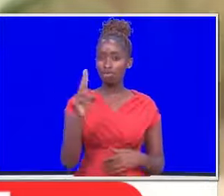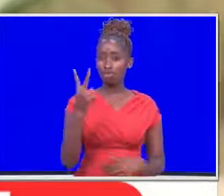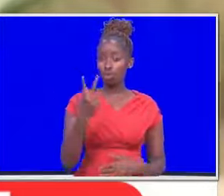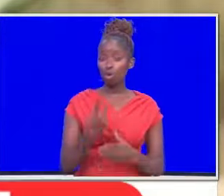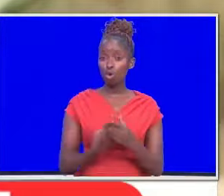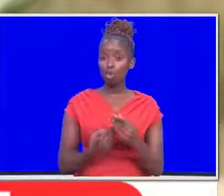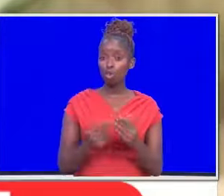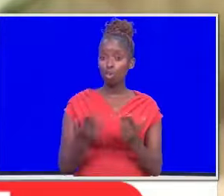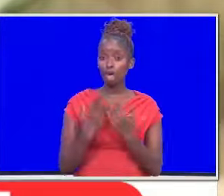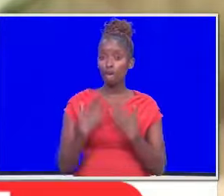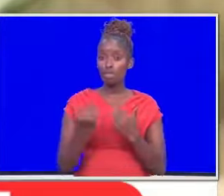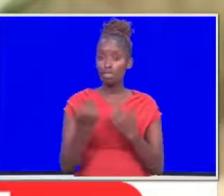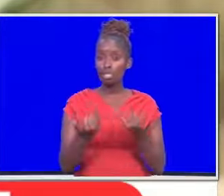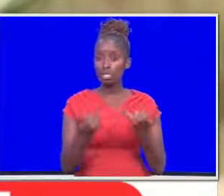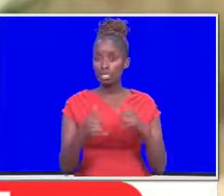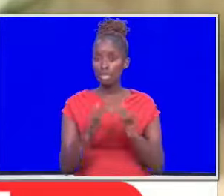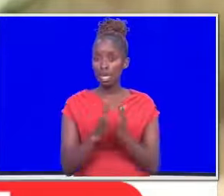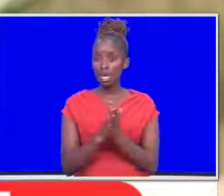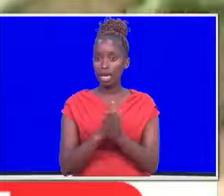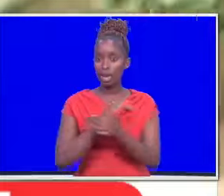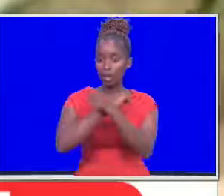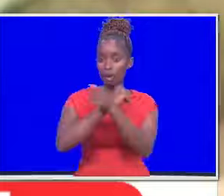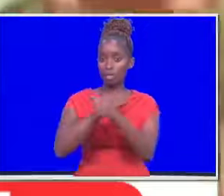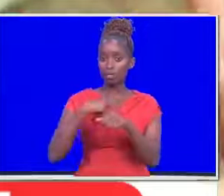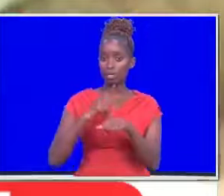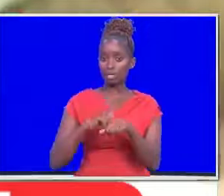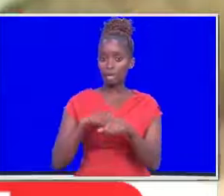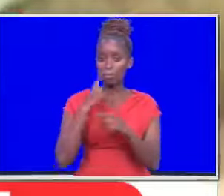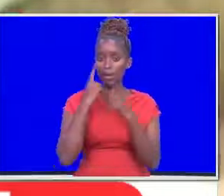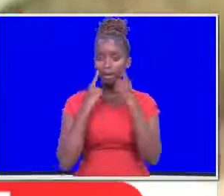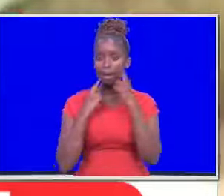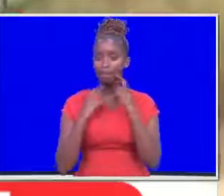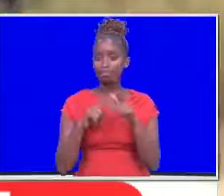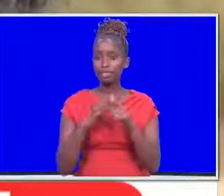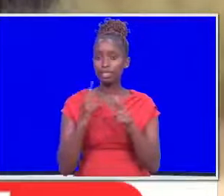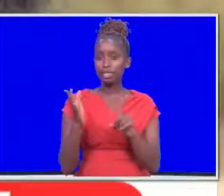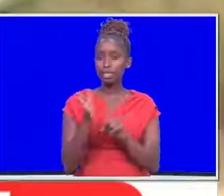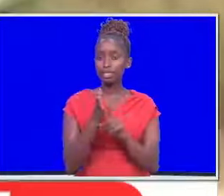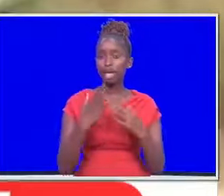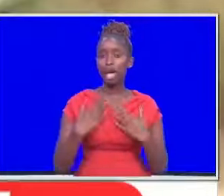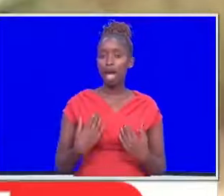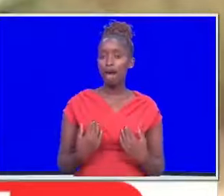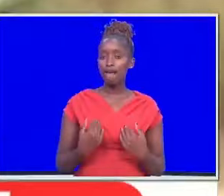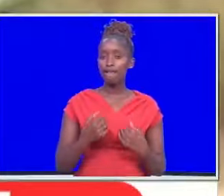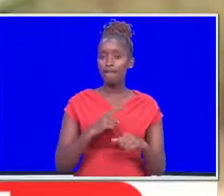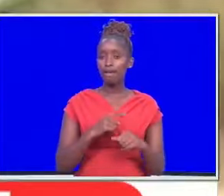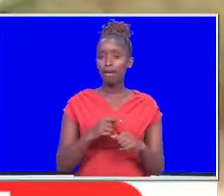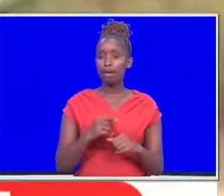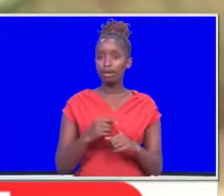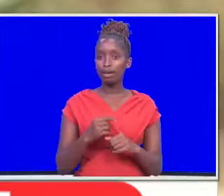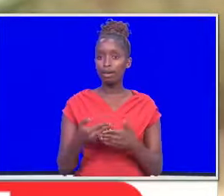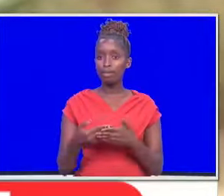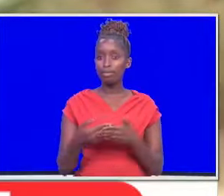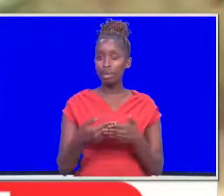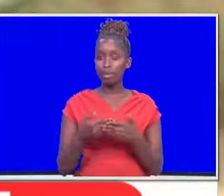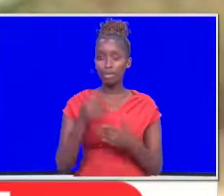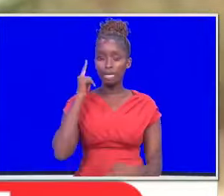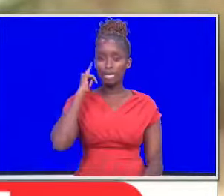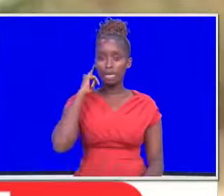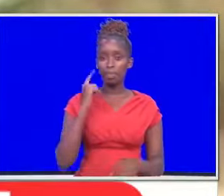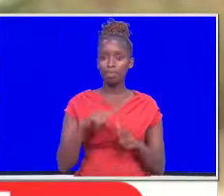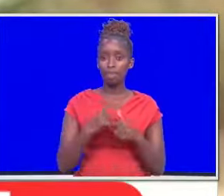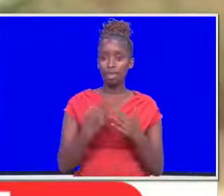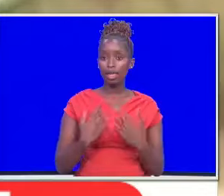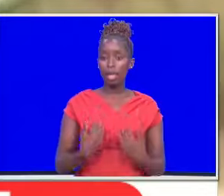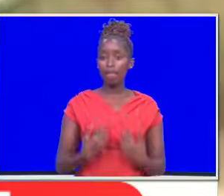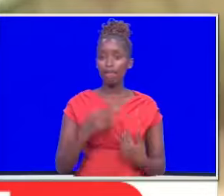alikuwa anainua mikono hivi anizuia akilia. Akapiga kofi, sikafika mtoto kwa masikio. Nikamwambia mtoto amefariki. Akaniambia